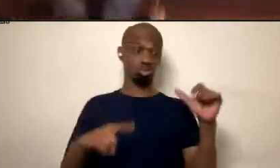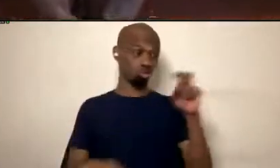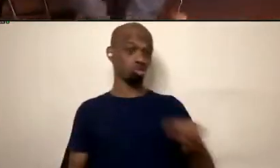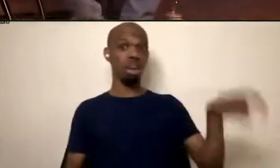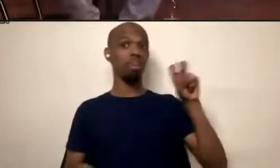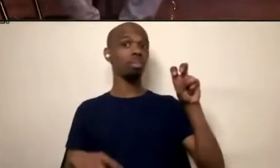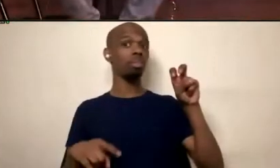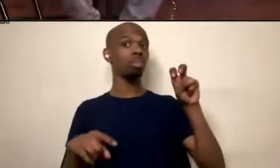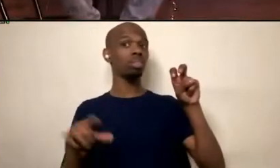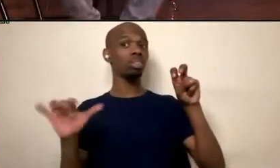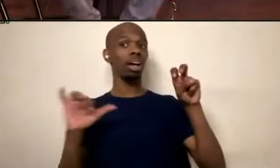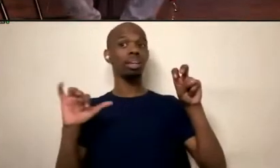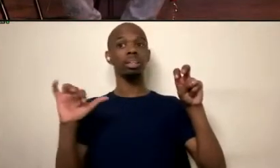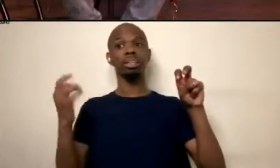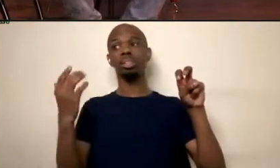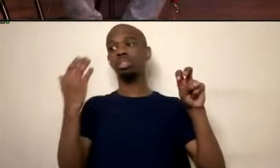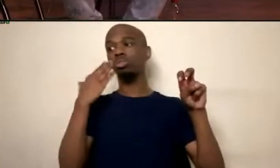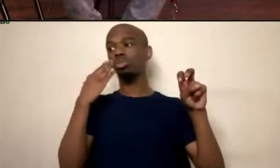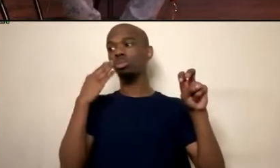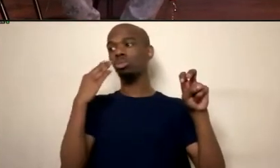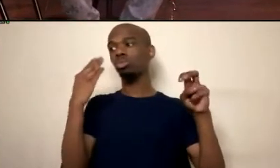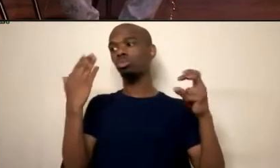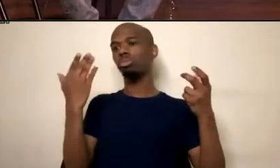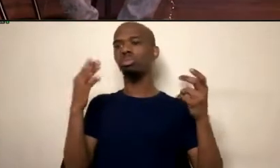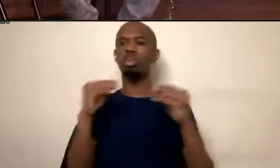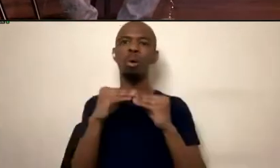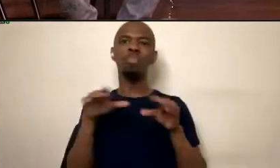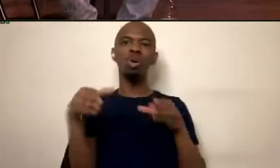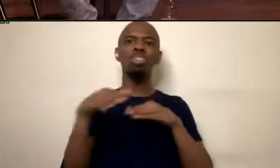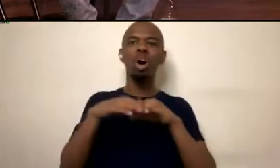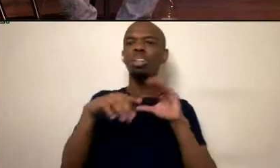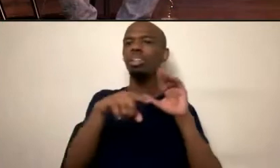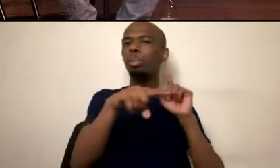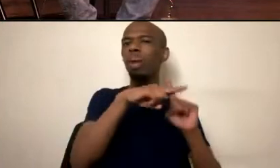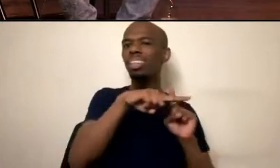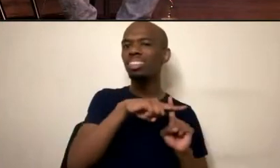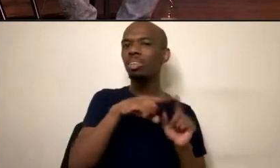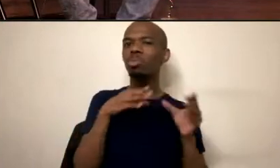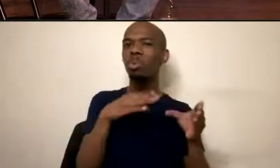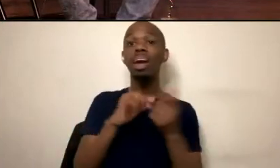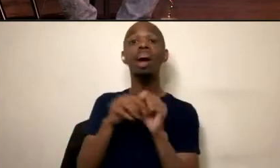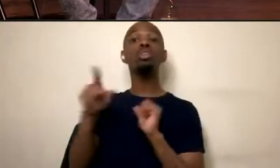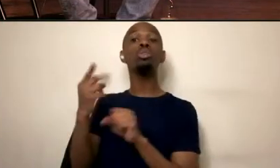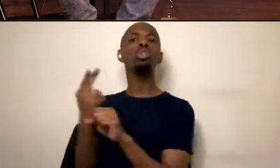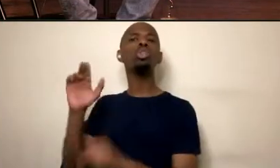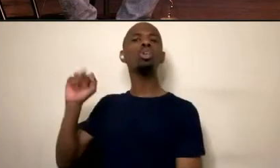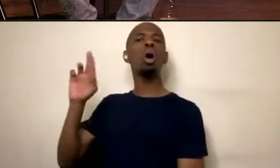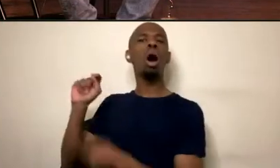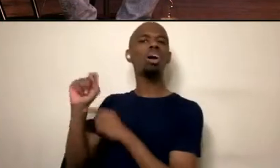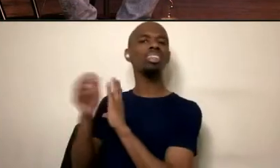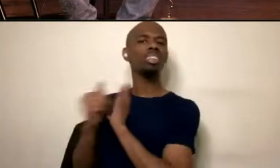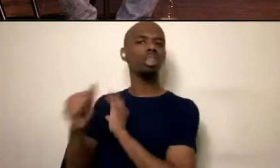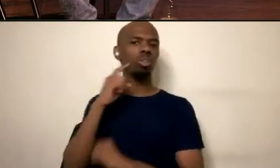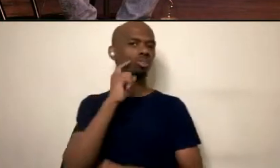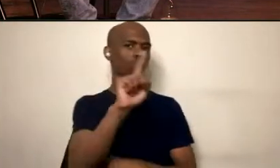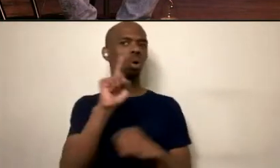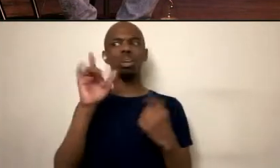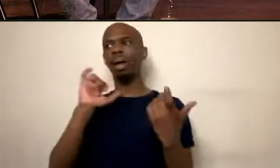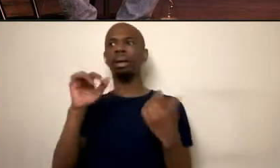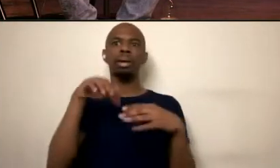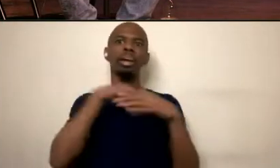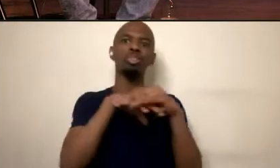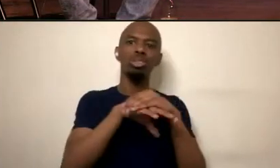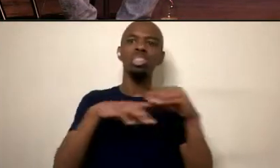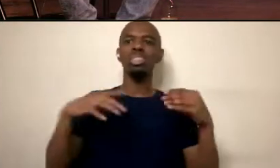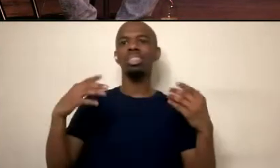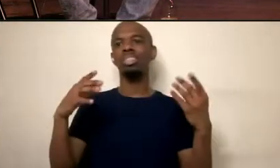other, let's go this direction, positive kind of ways in which you've used your artistry within the political system for, you know, for the good? Well,